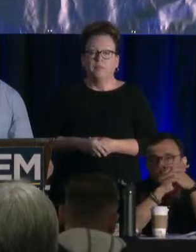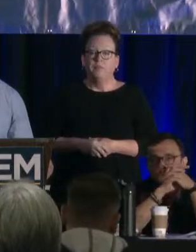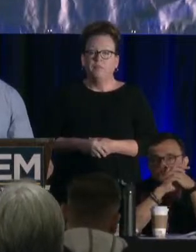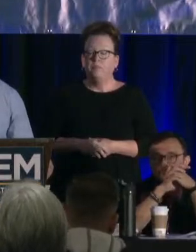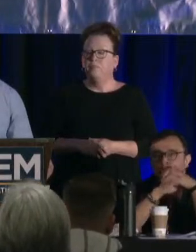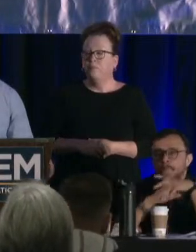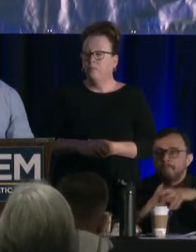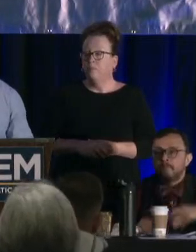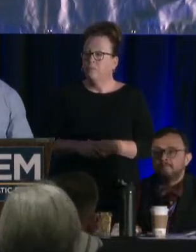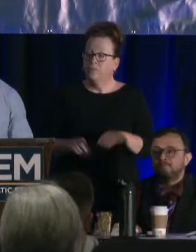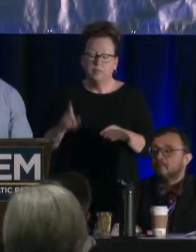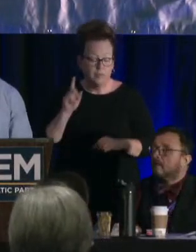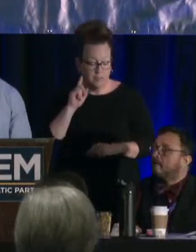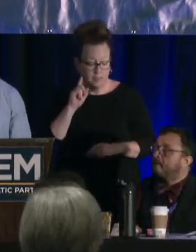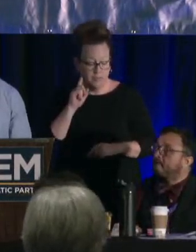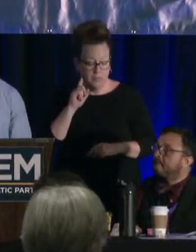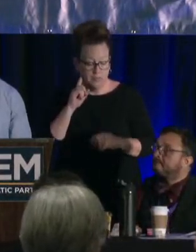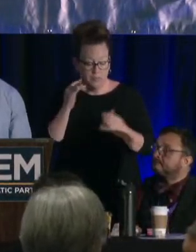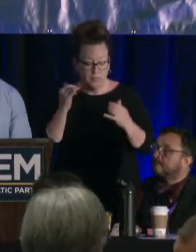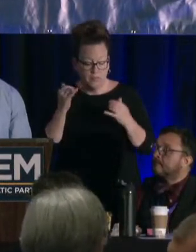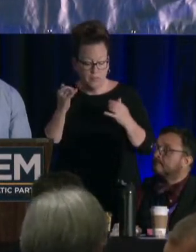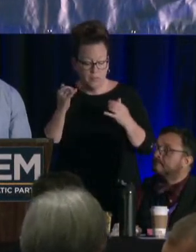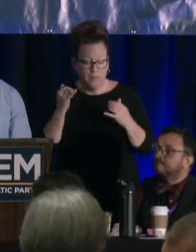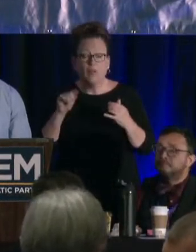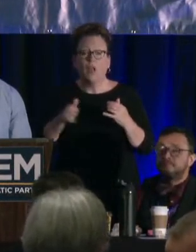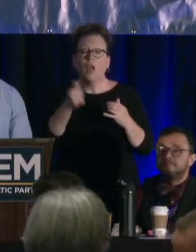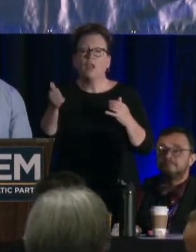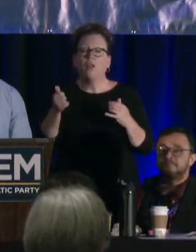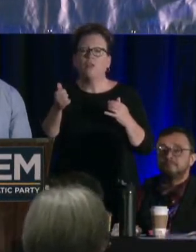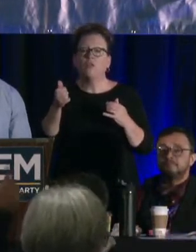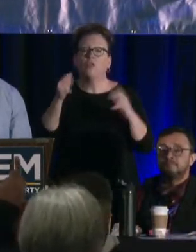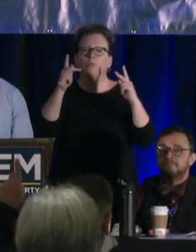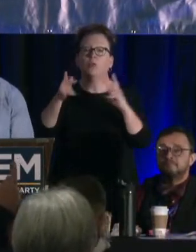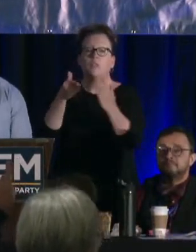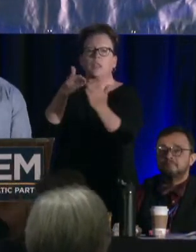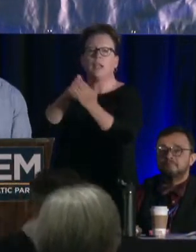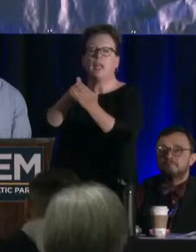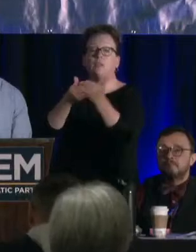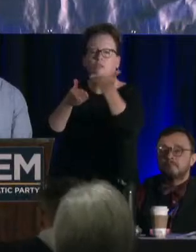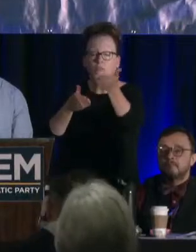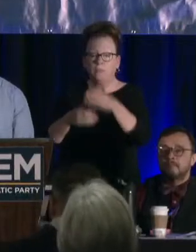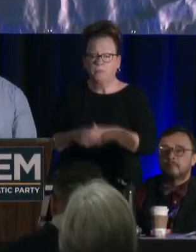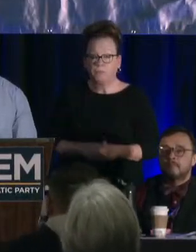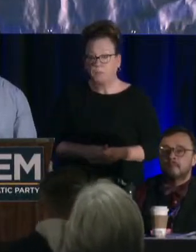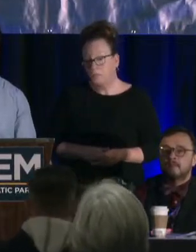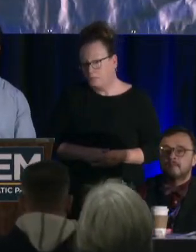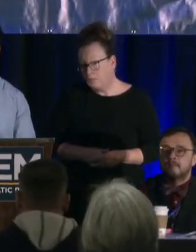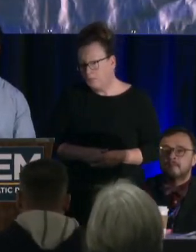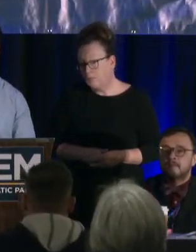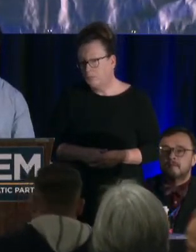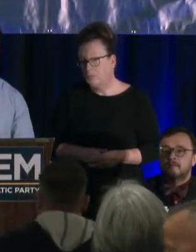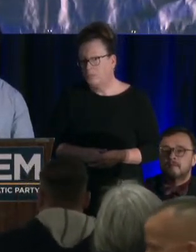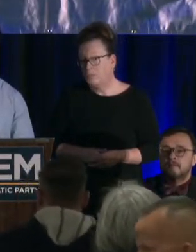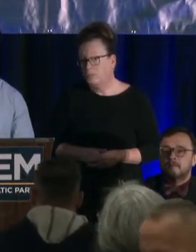Thank you. So we'll hear from, if there's another speaker against the committee's recommendation.